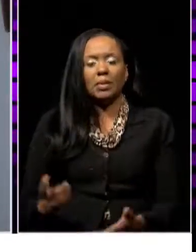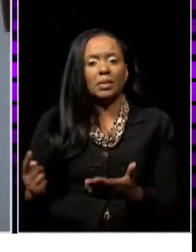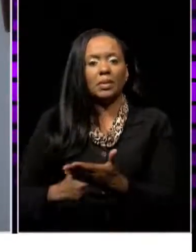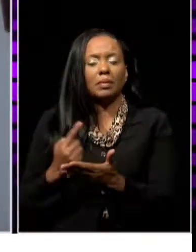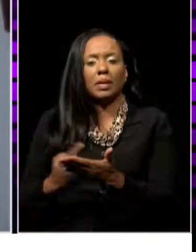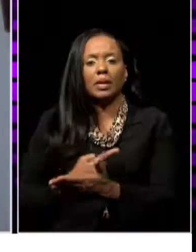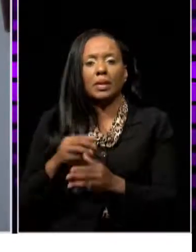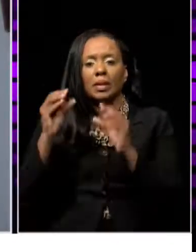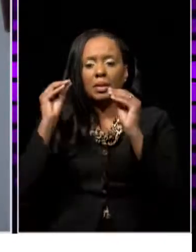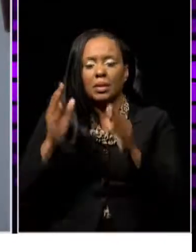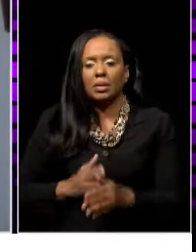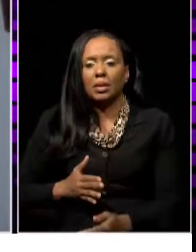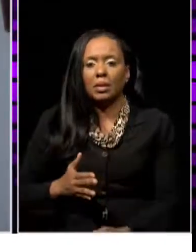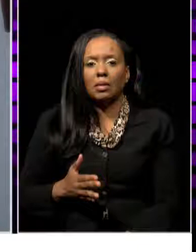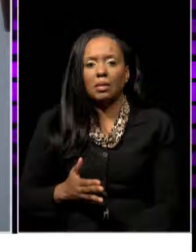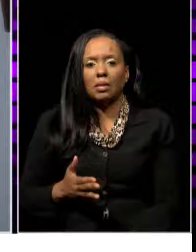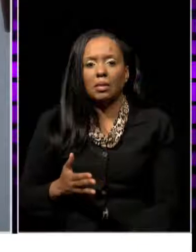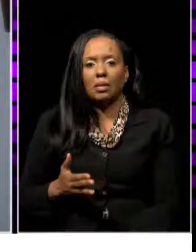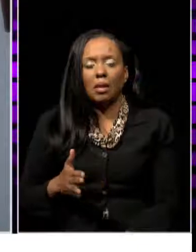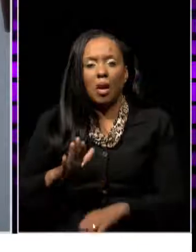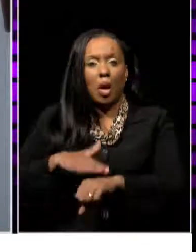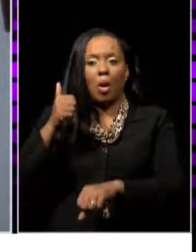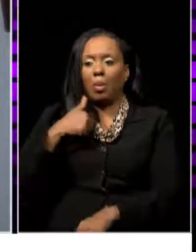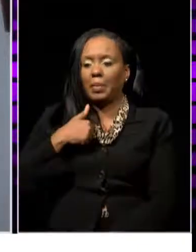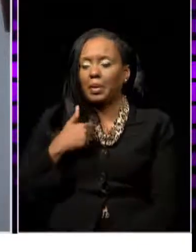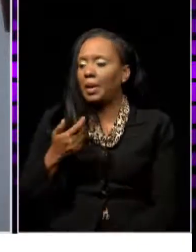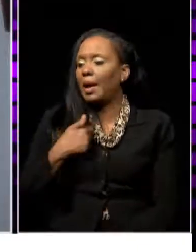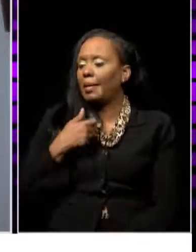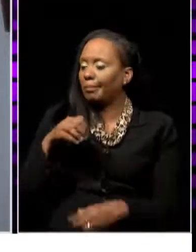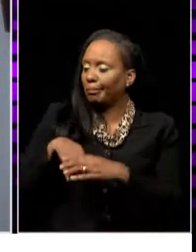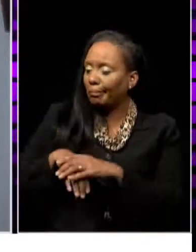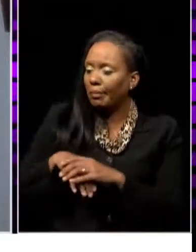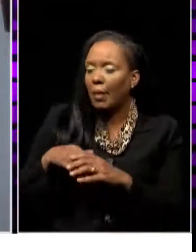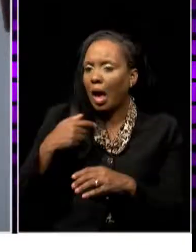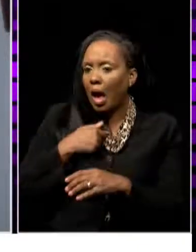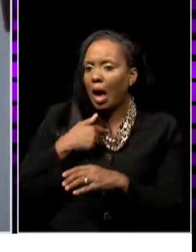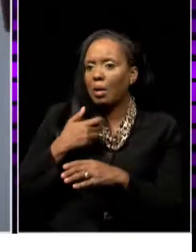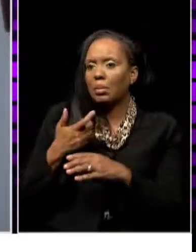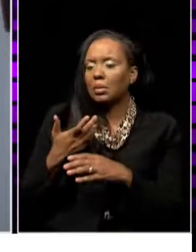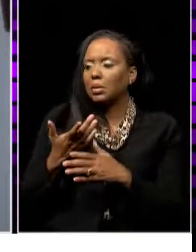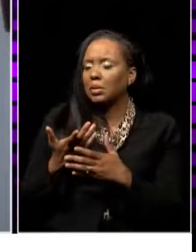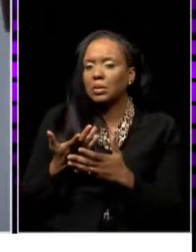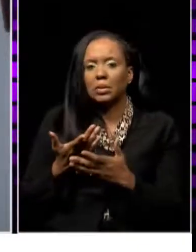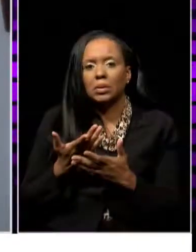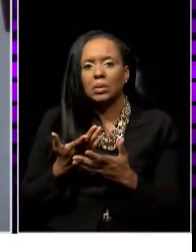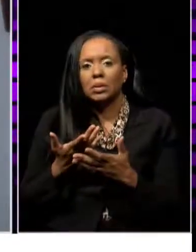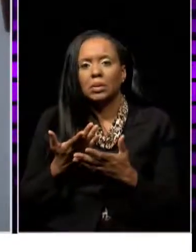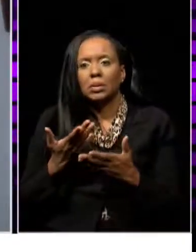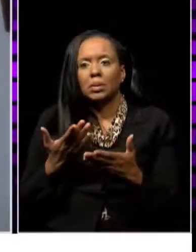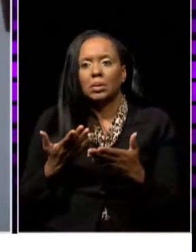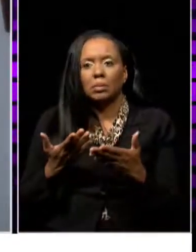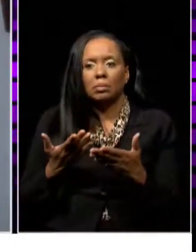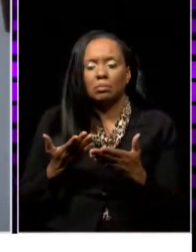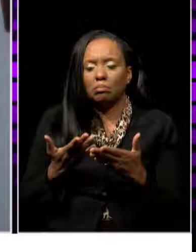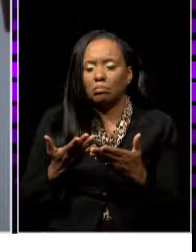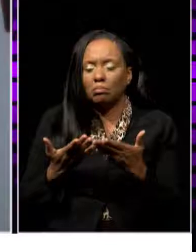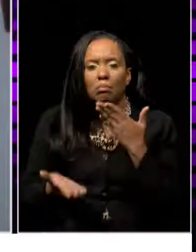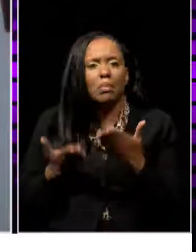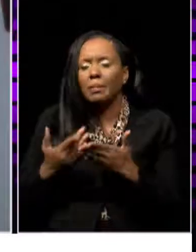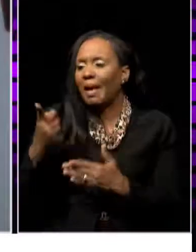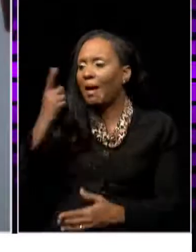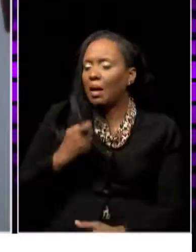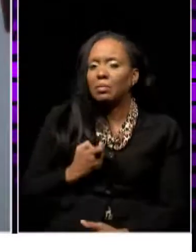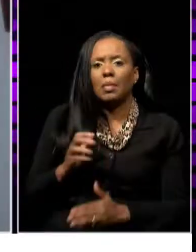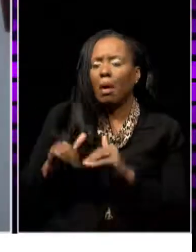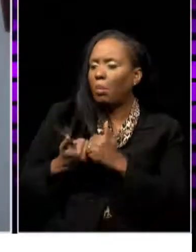I would just do a little session with the students. If there's a program that they want to use, they might call me up and say they want to use this. How can this work?